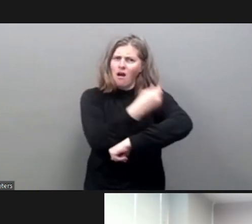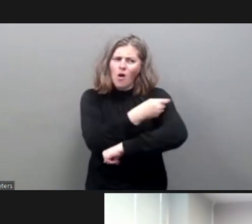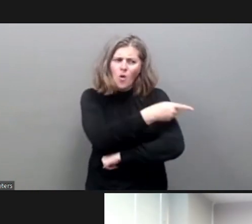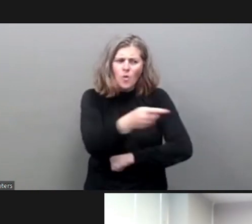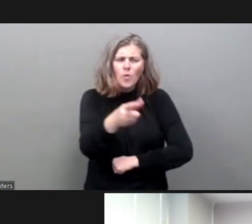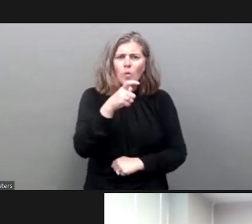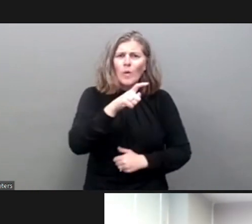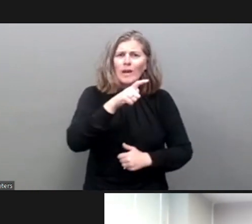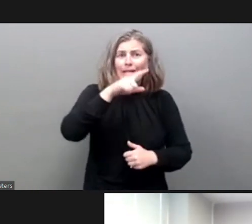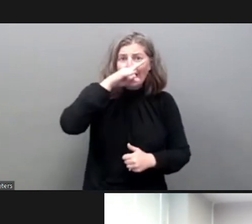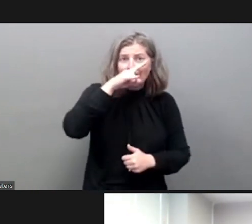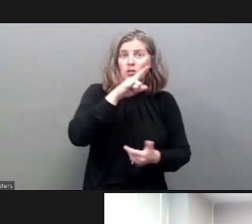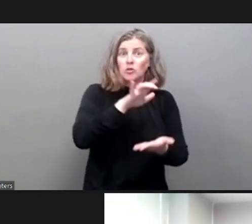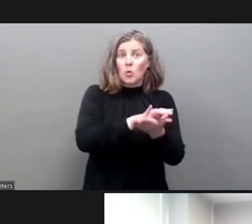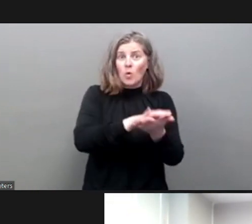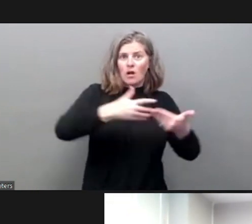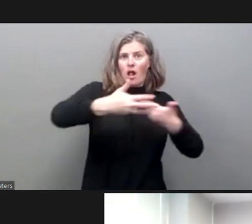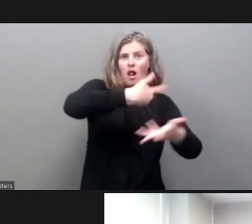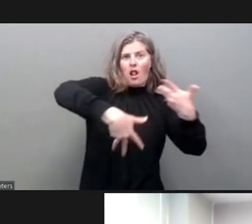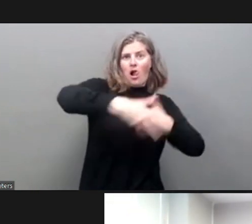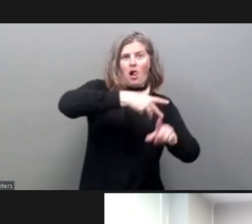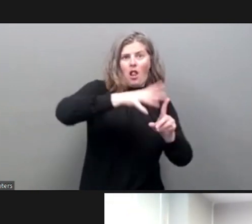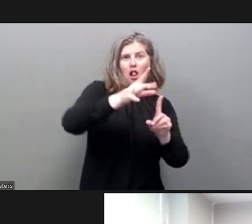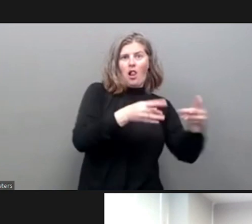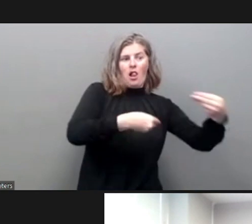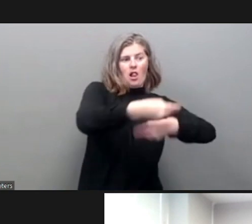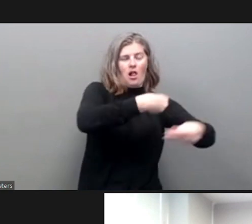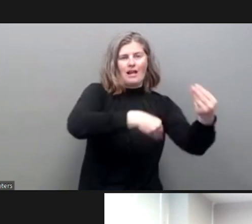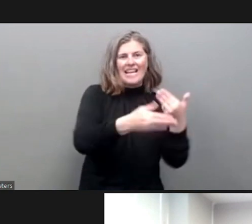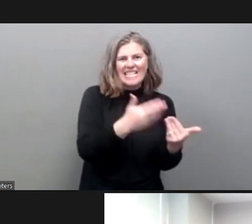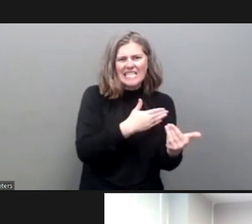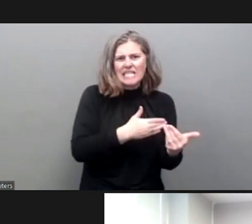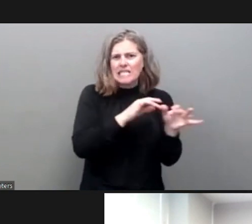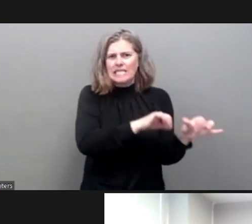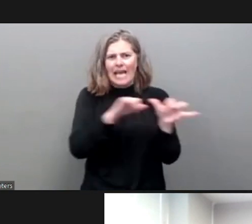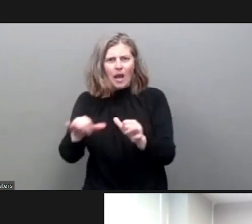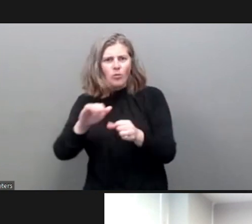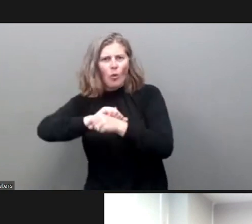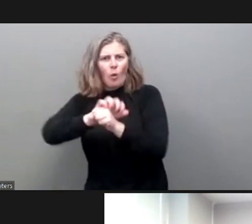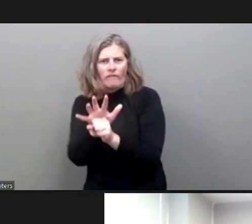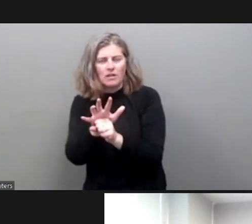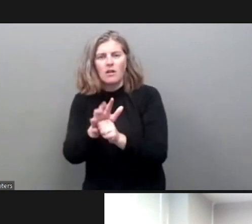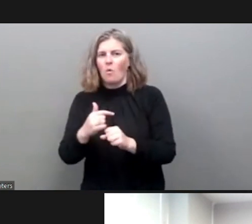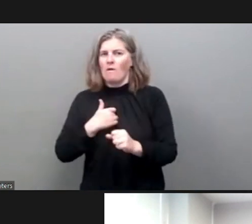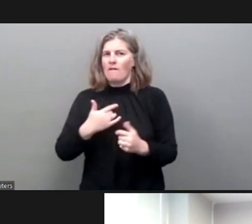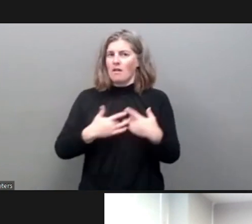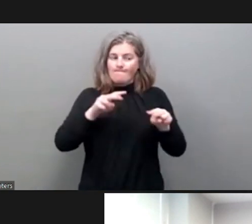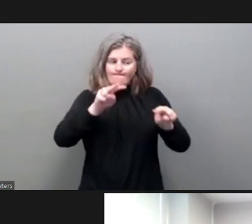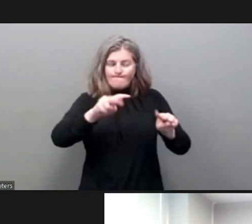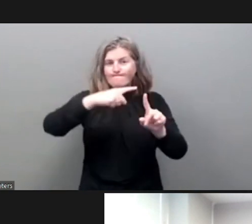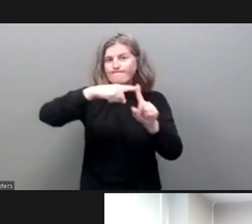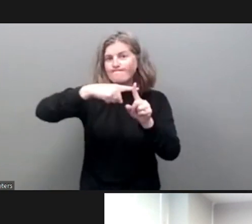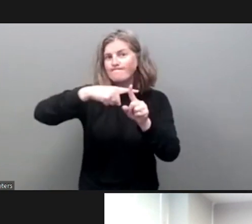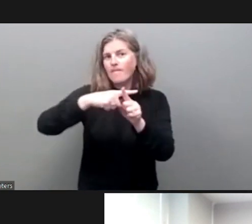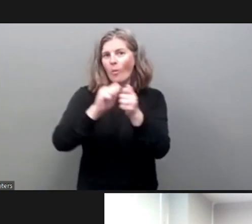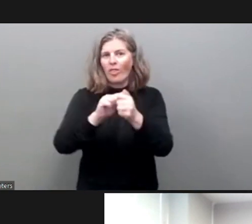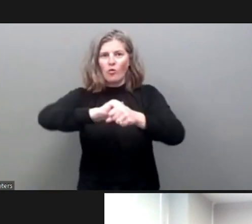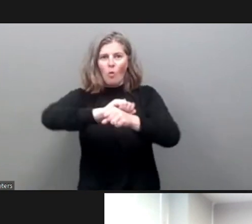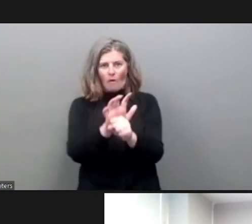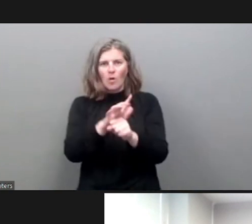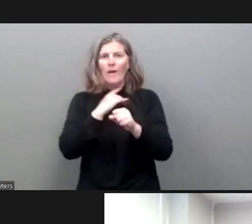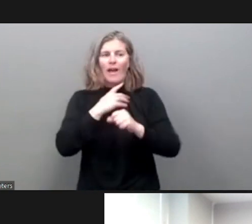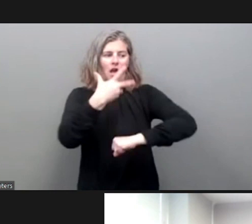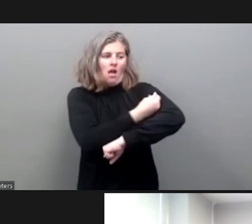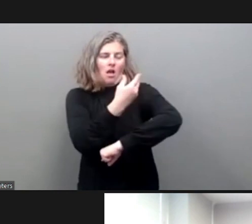Schools are a place where the virus can be transmitted. I think we're excited about the fact that with COVID, we could also give